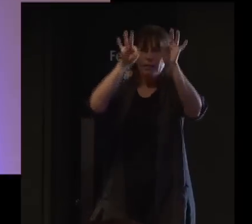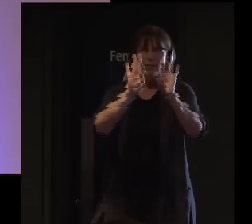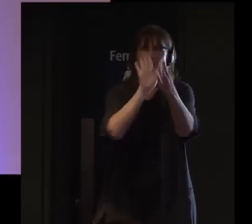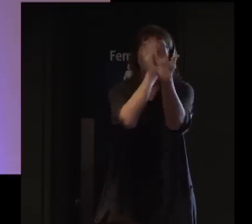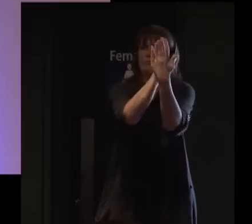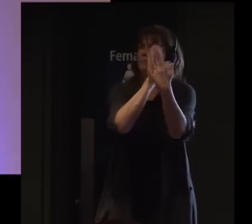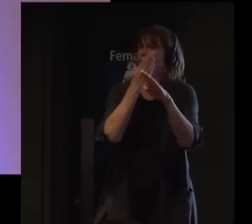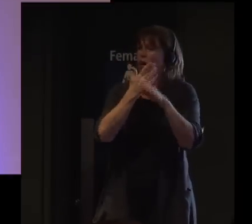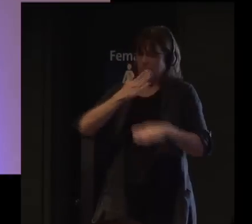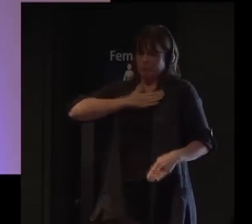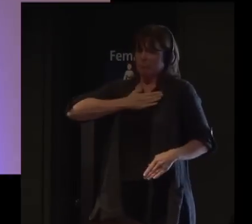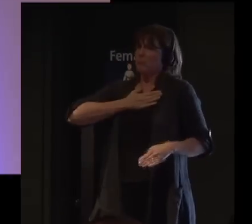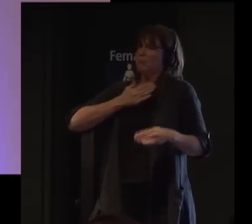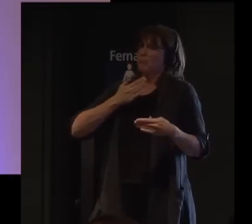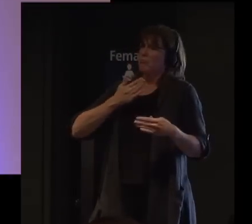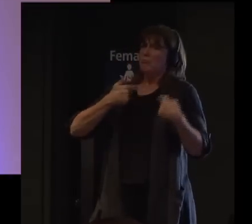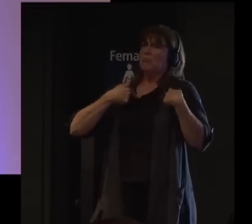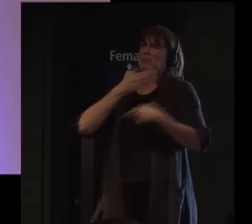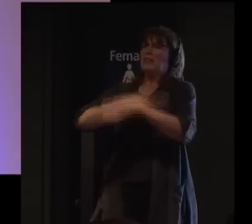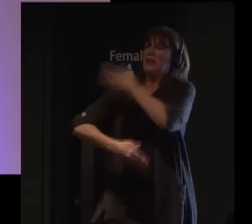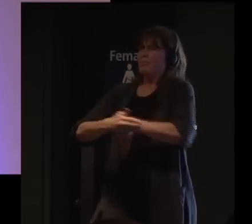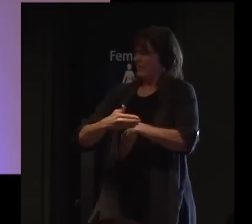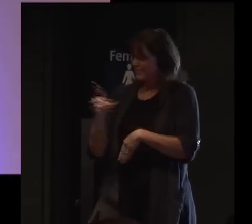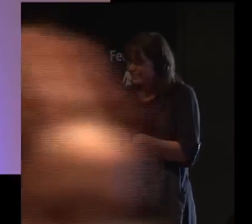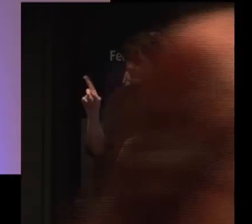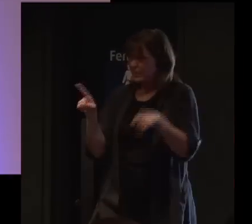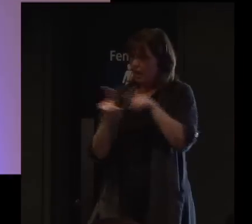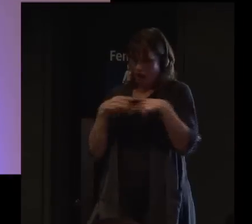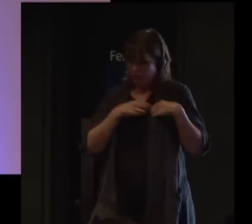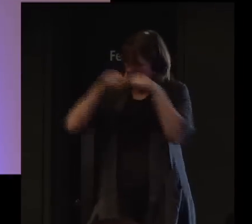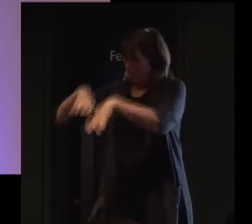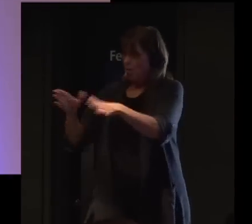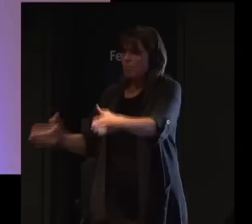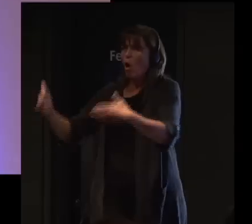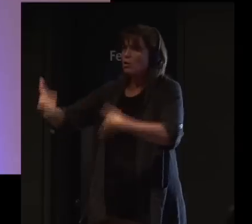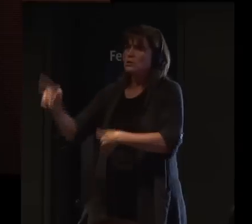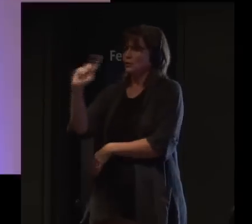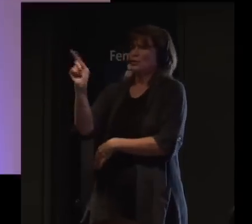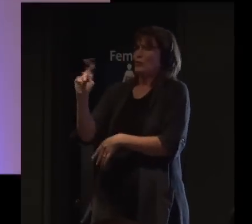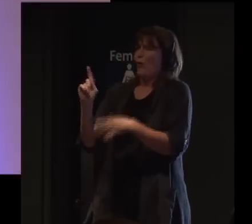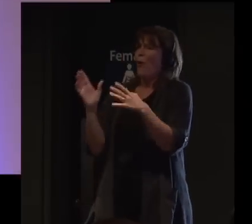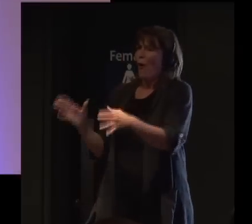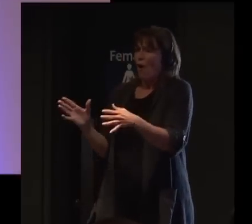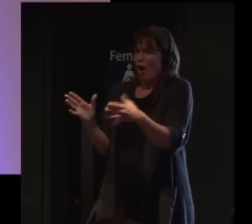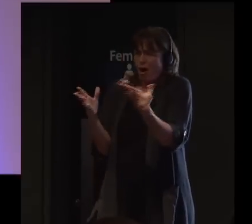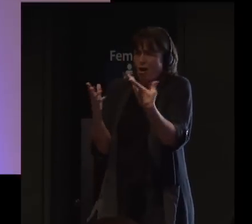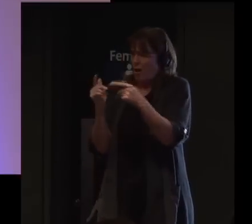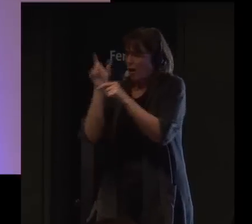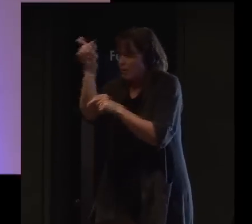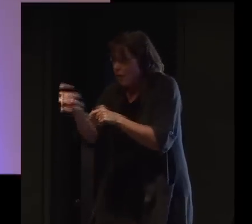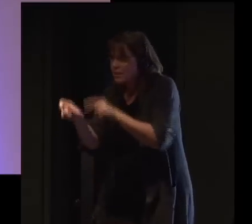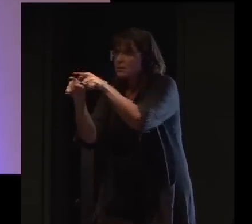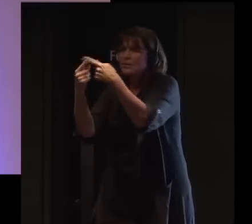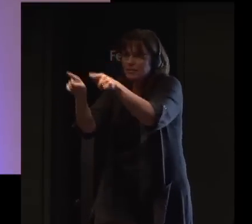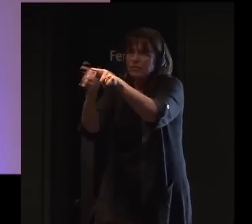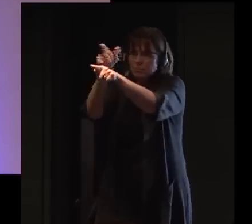put someone in a box. So we say disabled. But as a matter of fact, we can't do like this because it's just impossible to treat everybody the